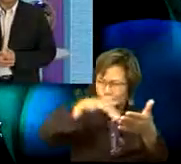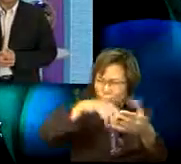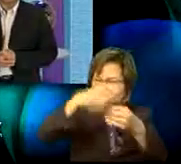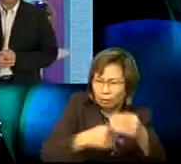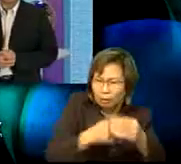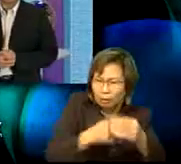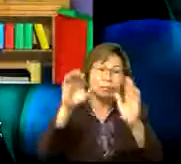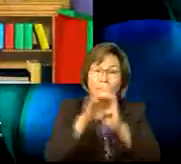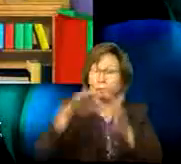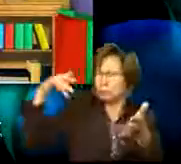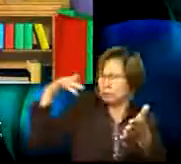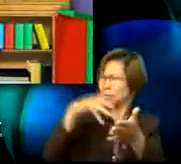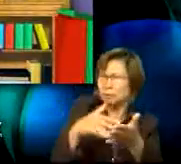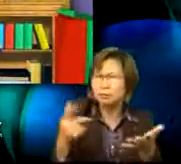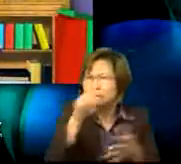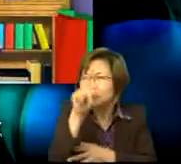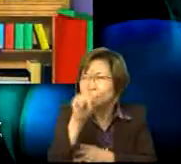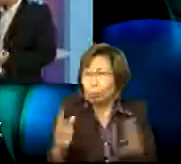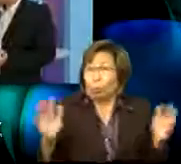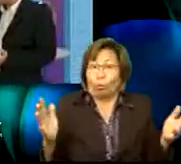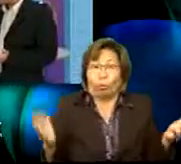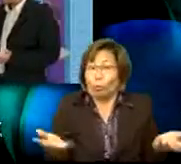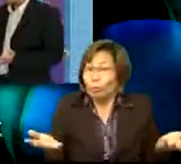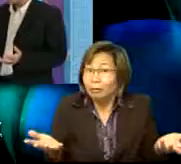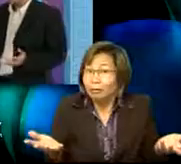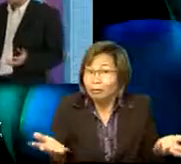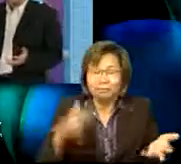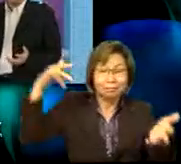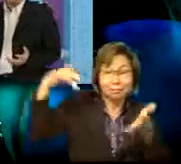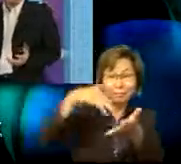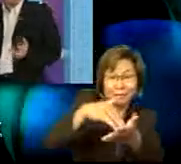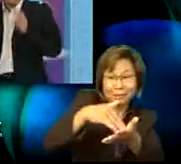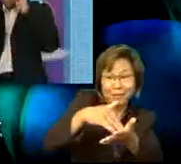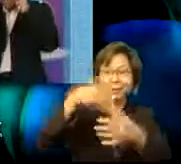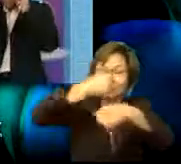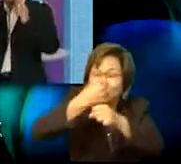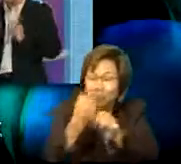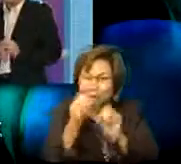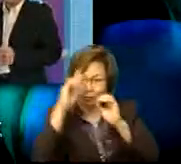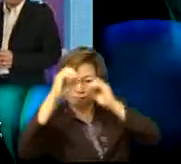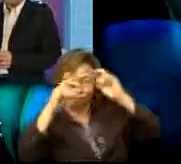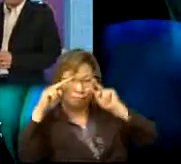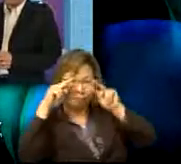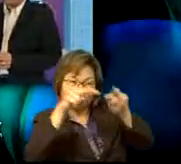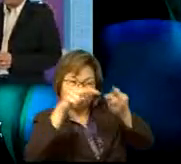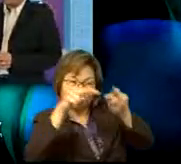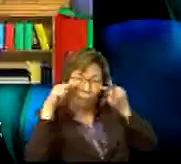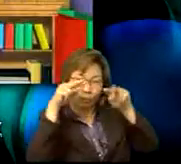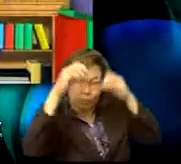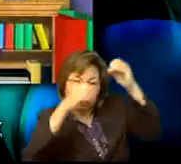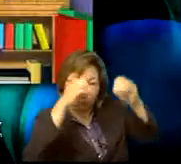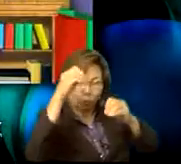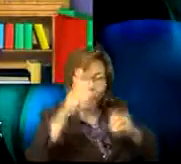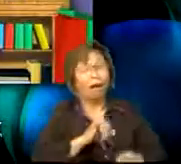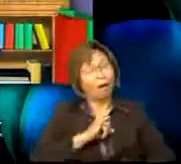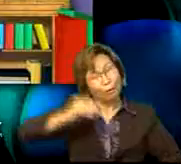picture. Study? Well, study as in making an observation. I